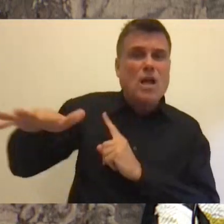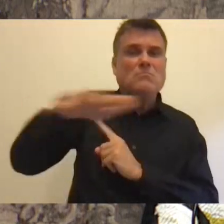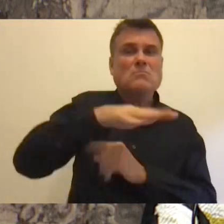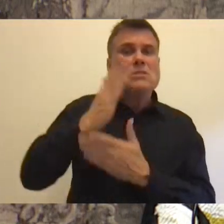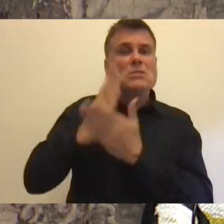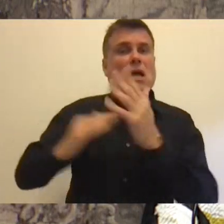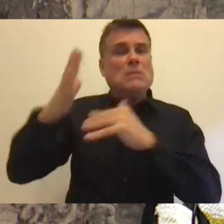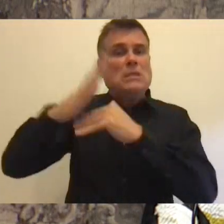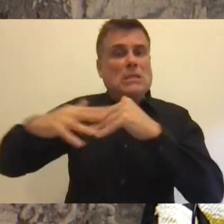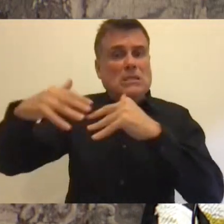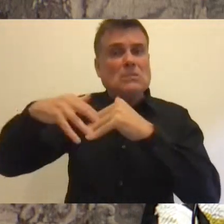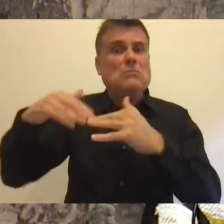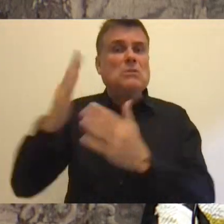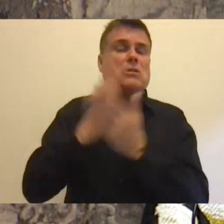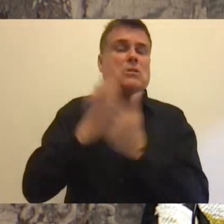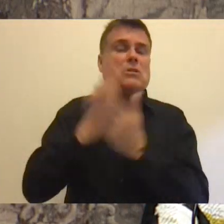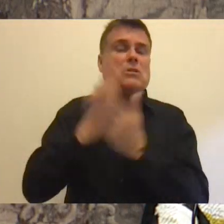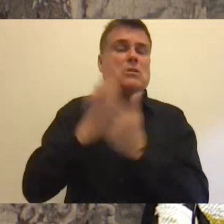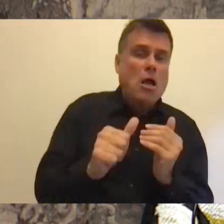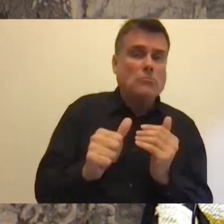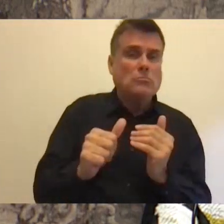British Columbians.